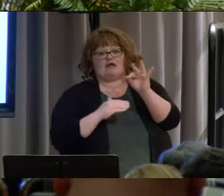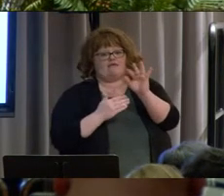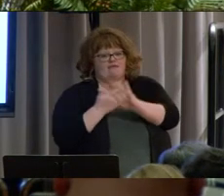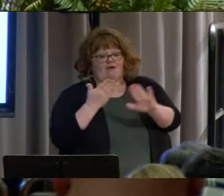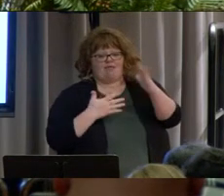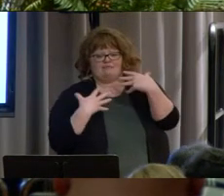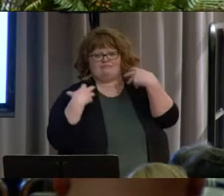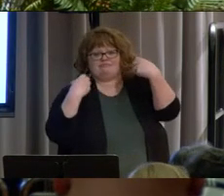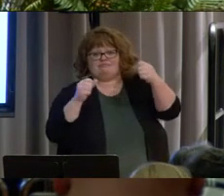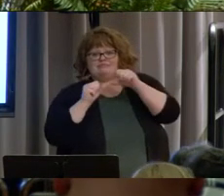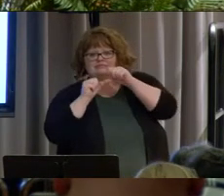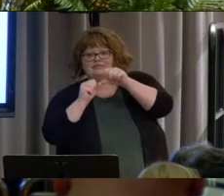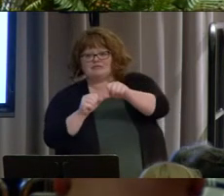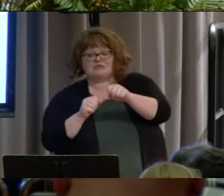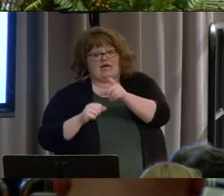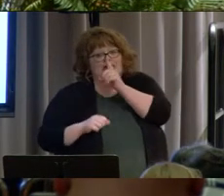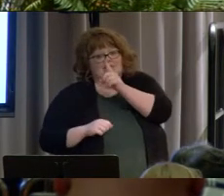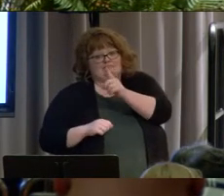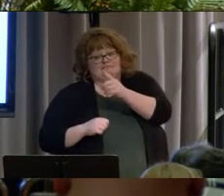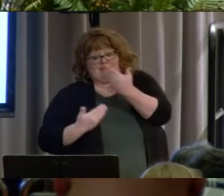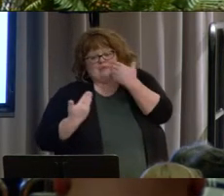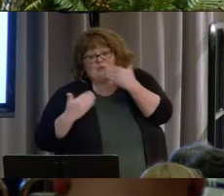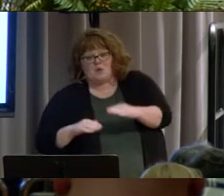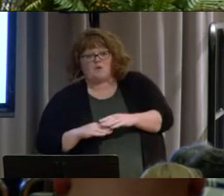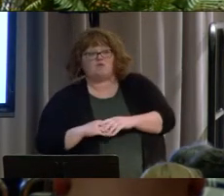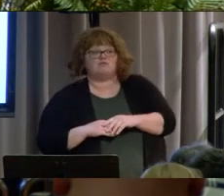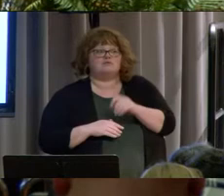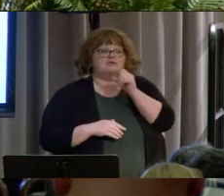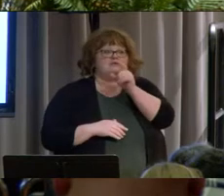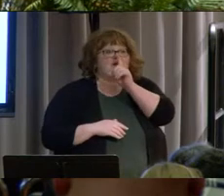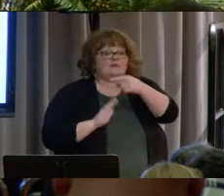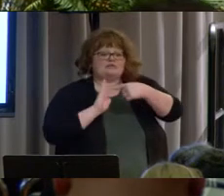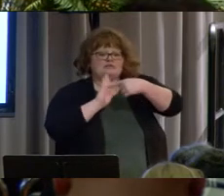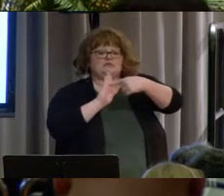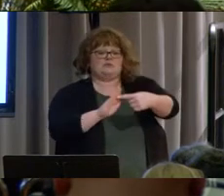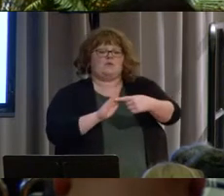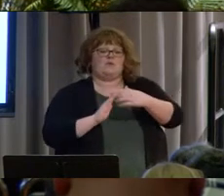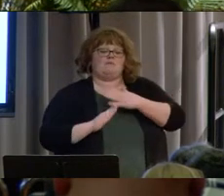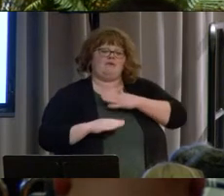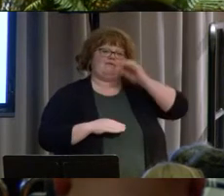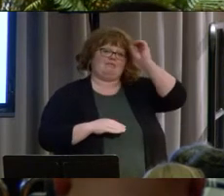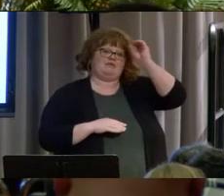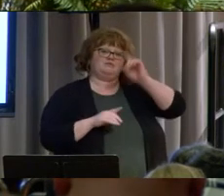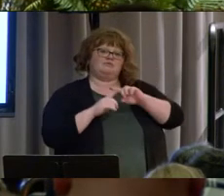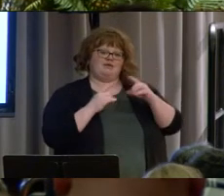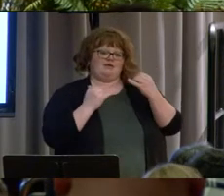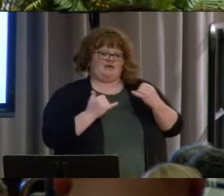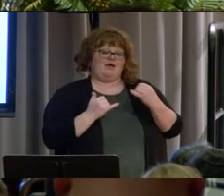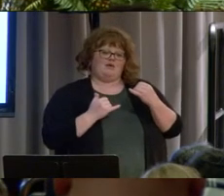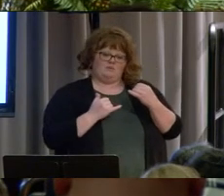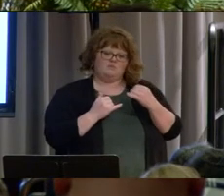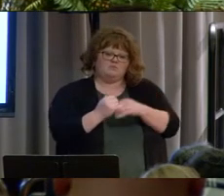would be, and candidly, not really reflecting a whole lot of what I ever thought. I